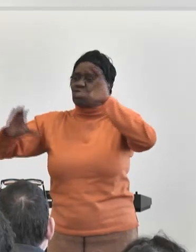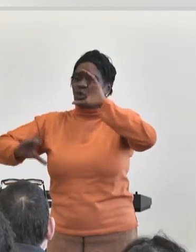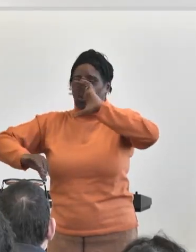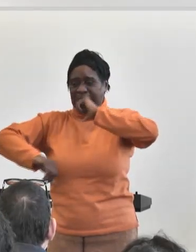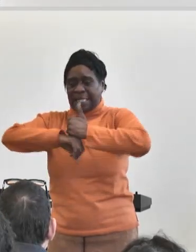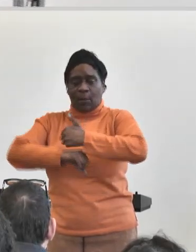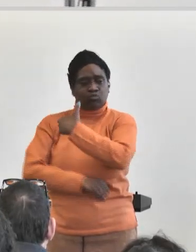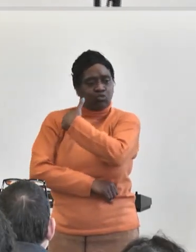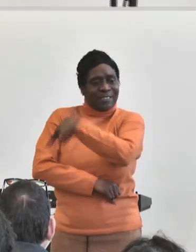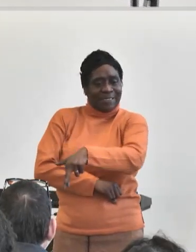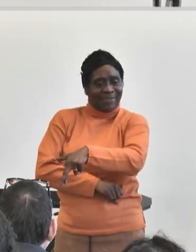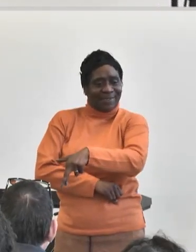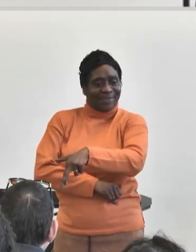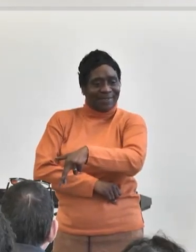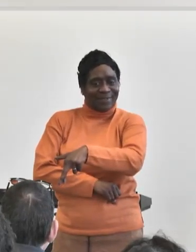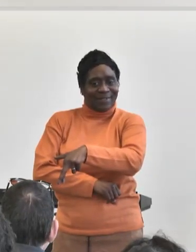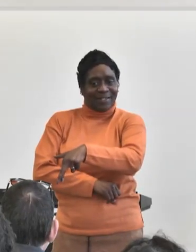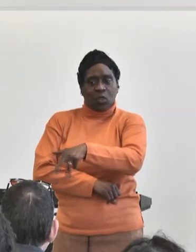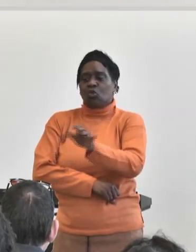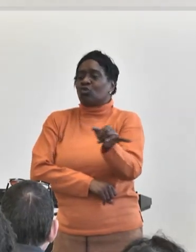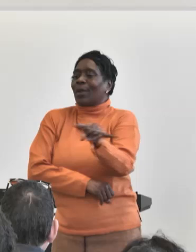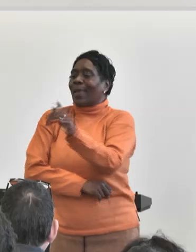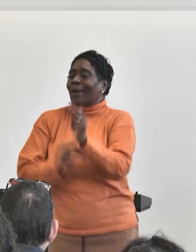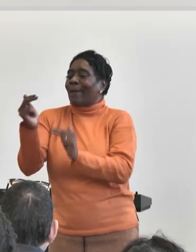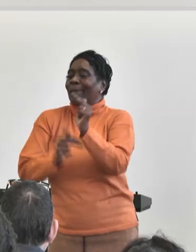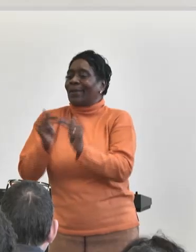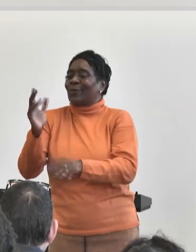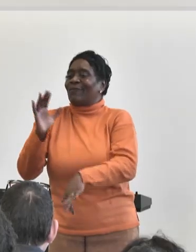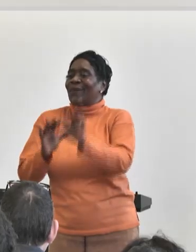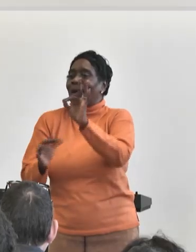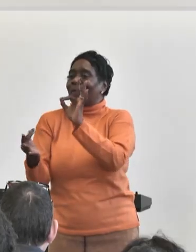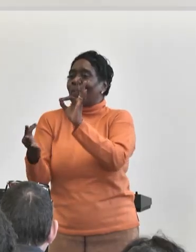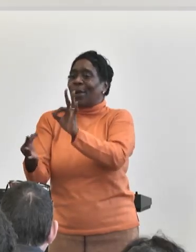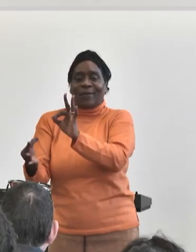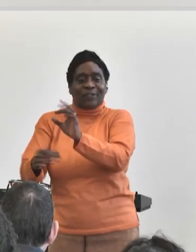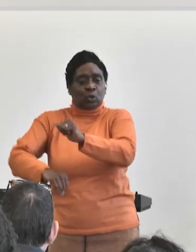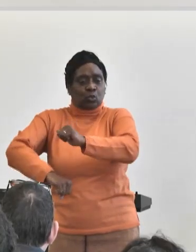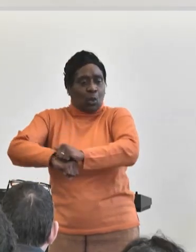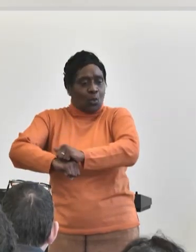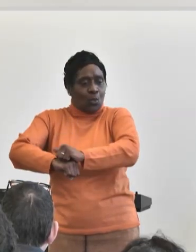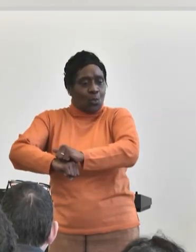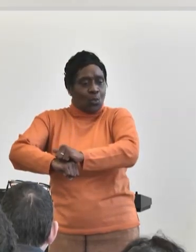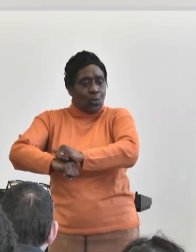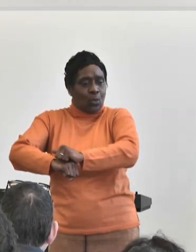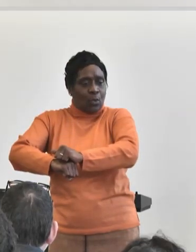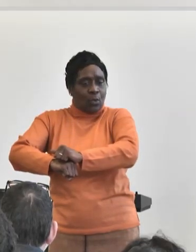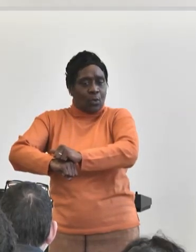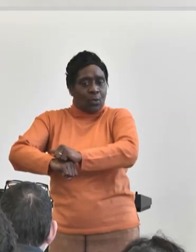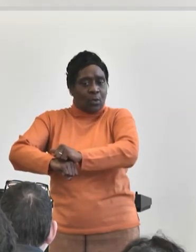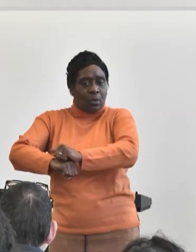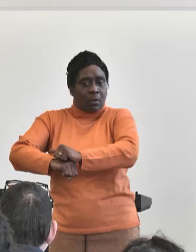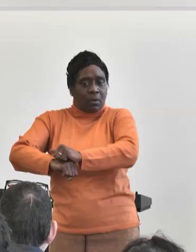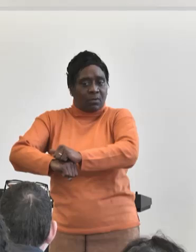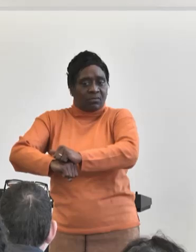religion, en su búsqueda de construir religión, you're like a builder who finds the perfect cornerstone. Ustedes son como el edificador que encuentra la piedra angular